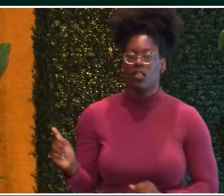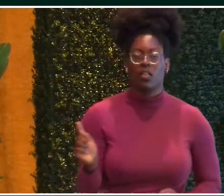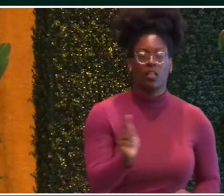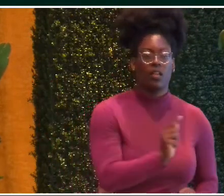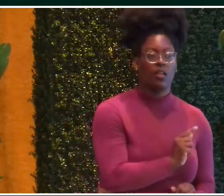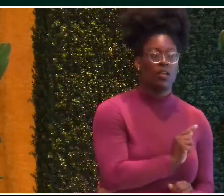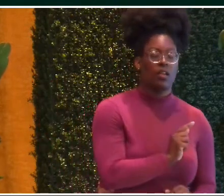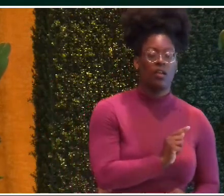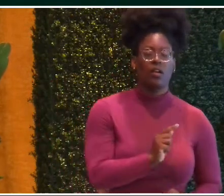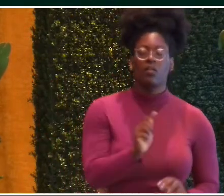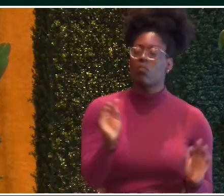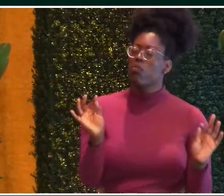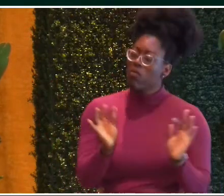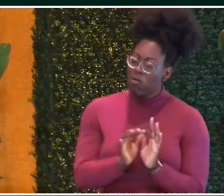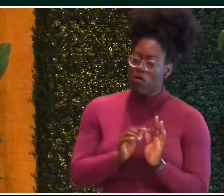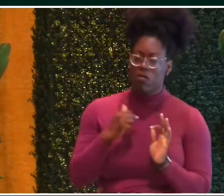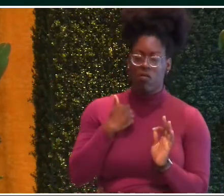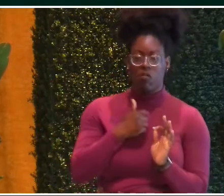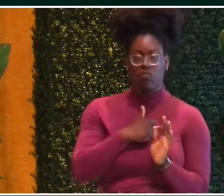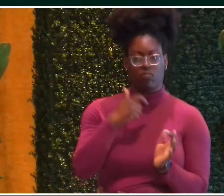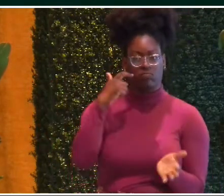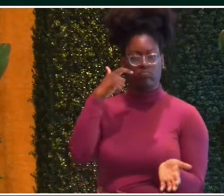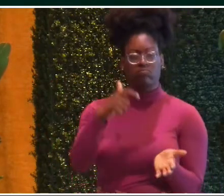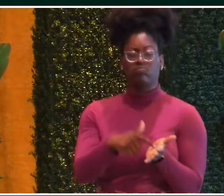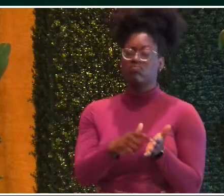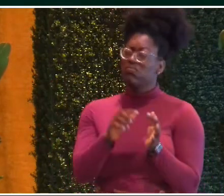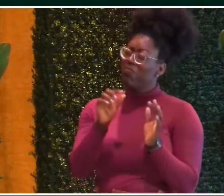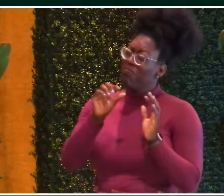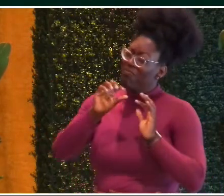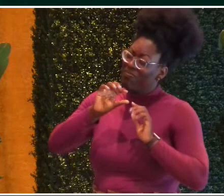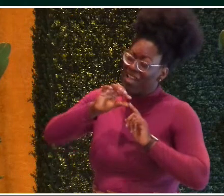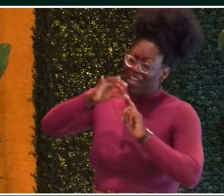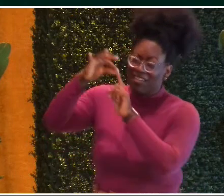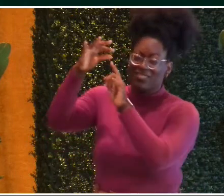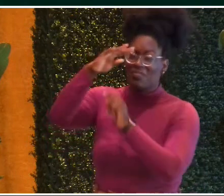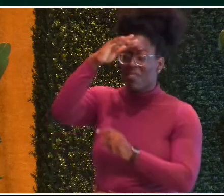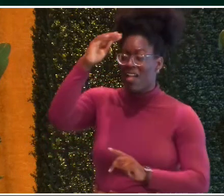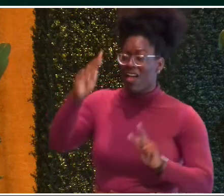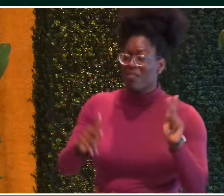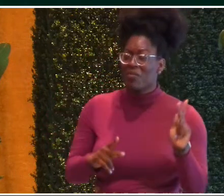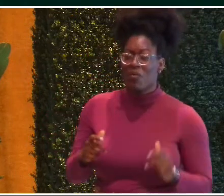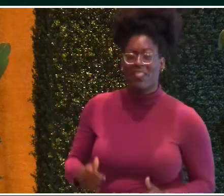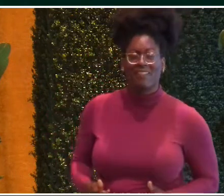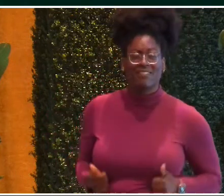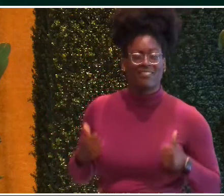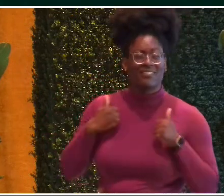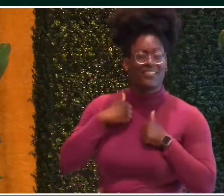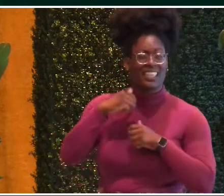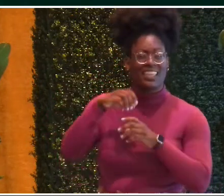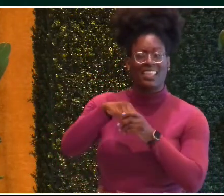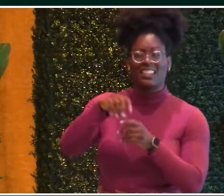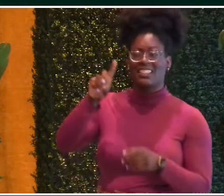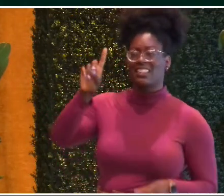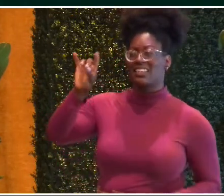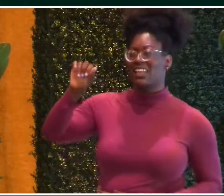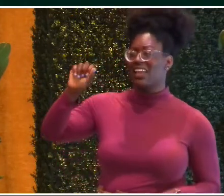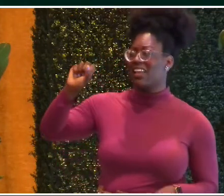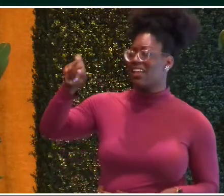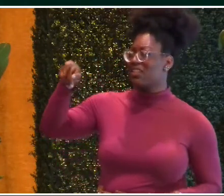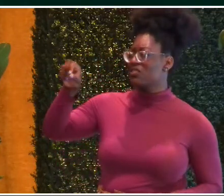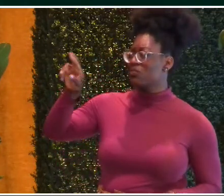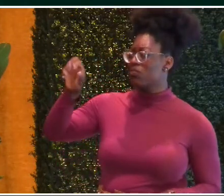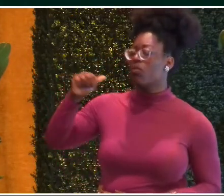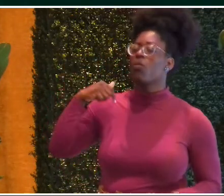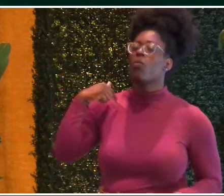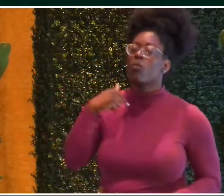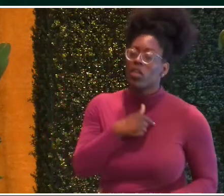us to really know this, particularly as Black folks living in the diaspora. We are at risk. We